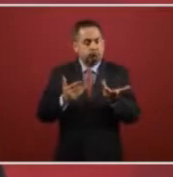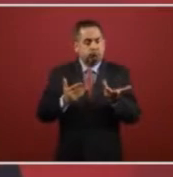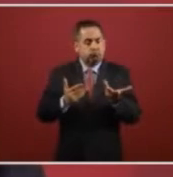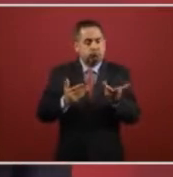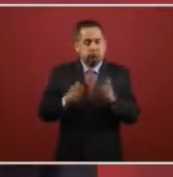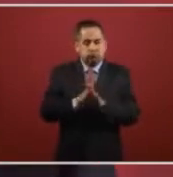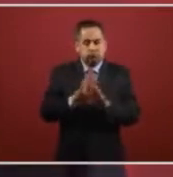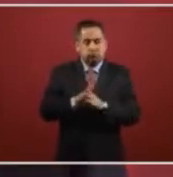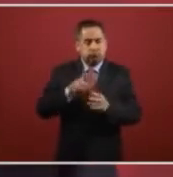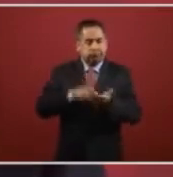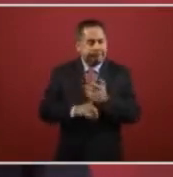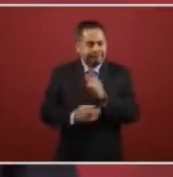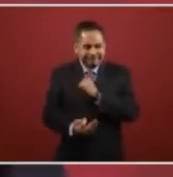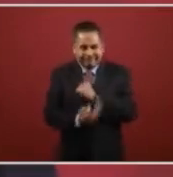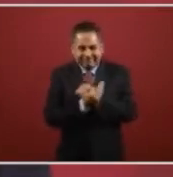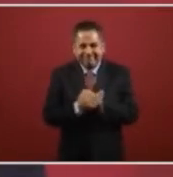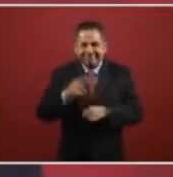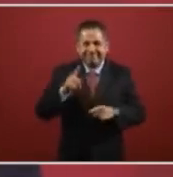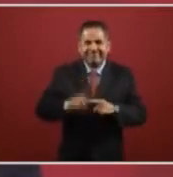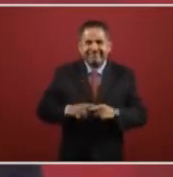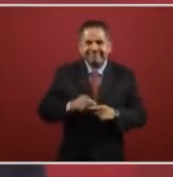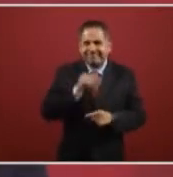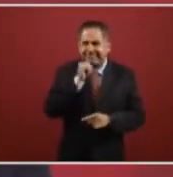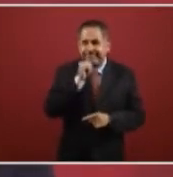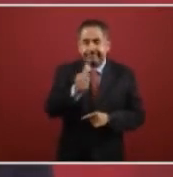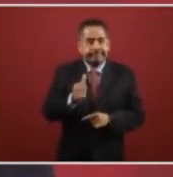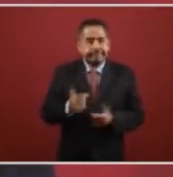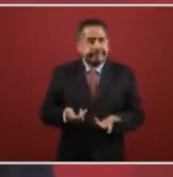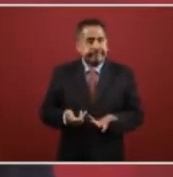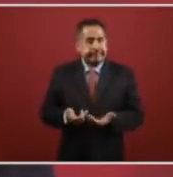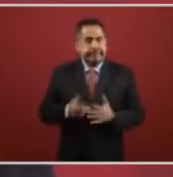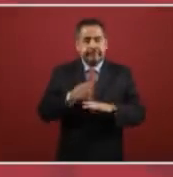Mexicans were in a state of